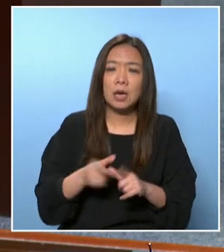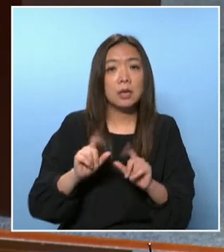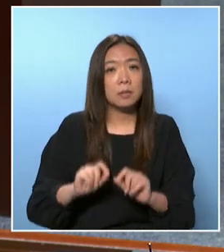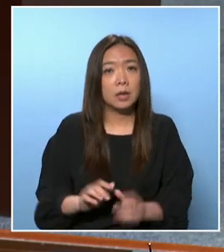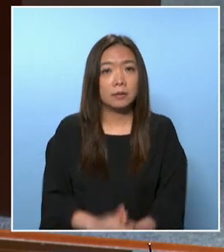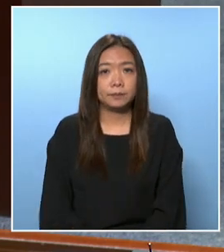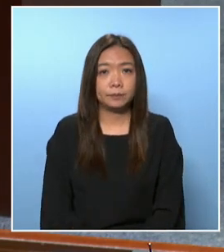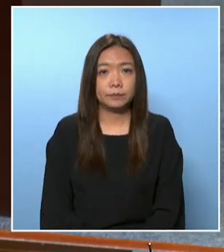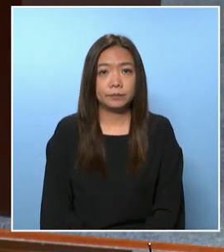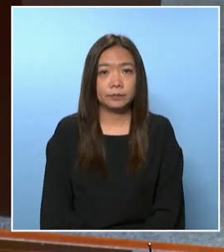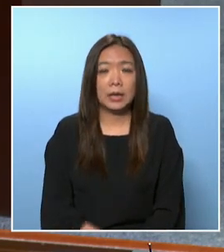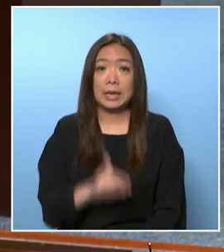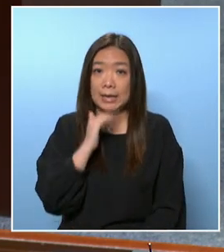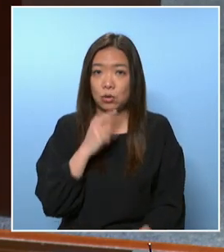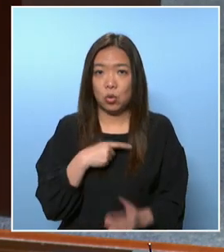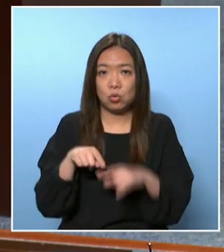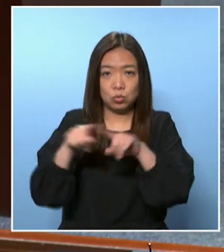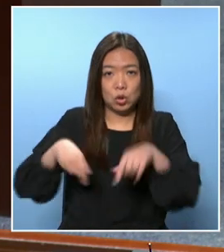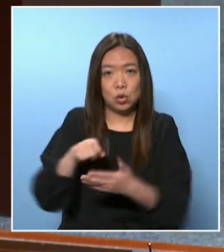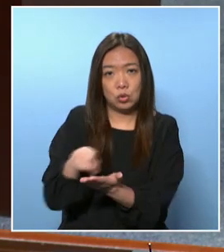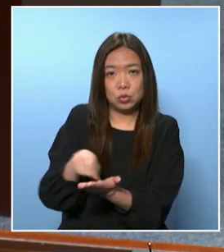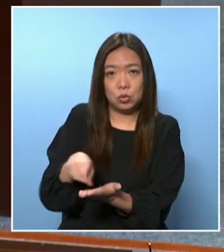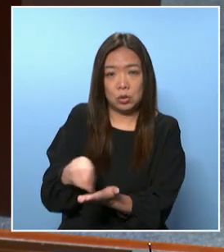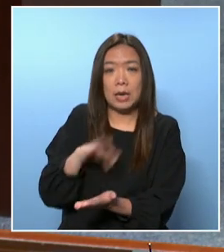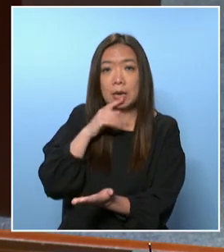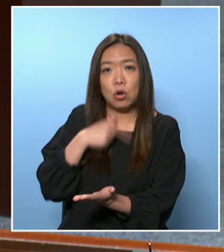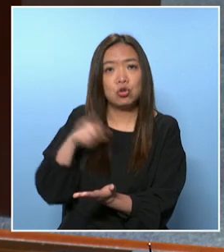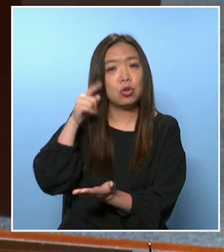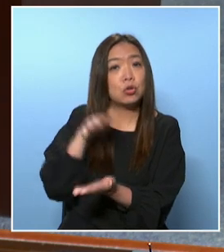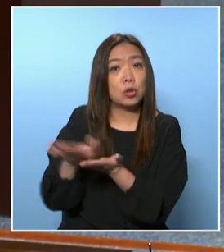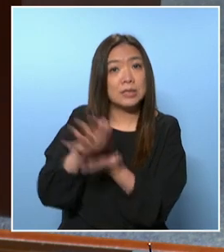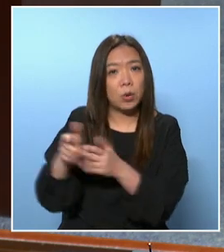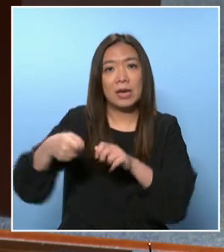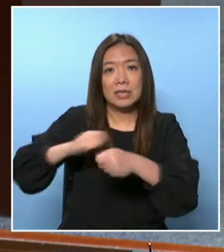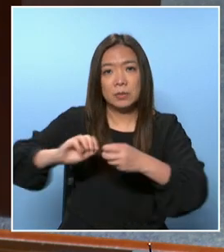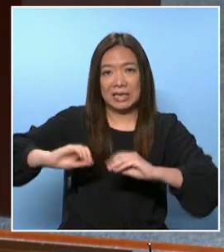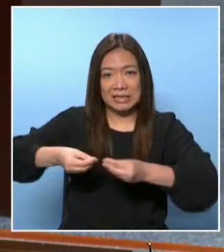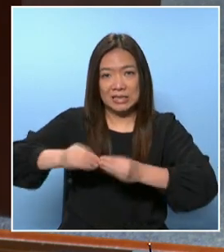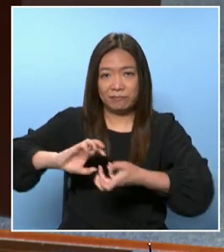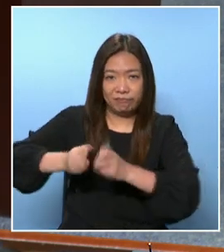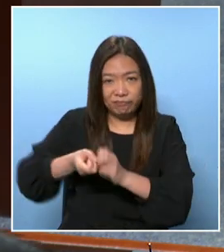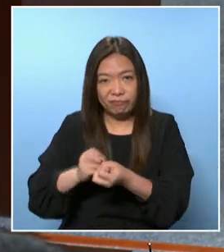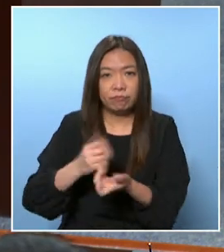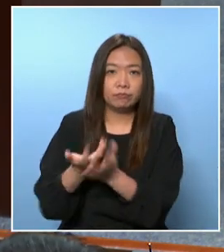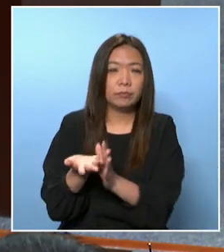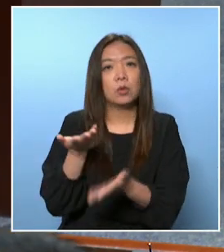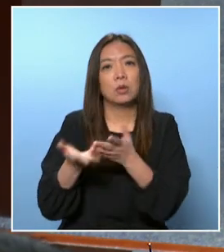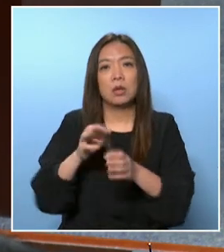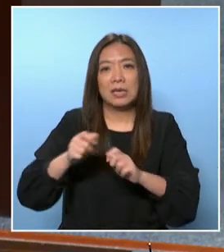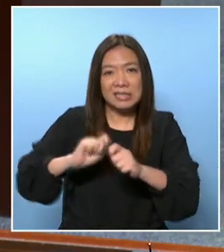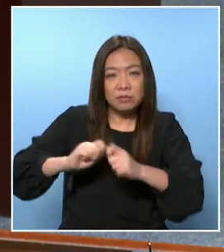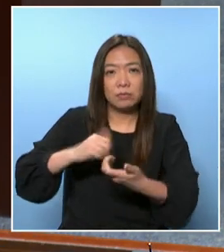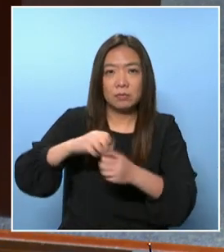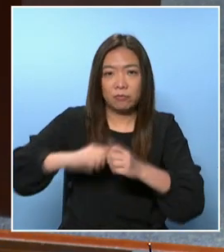can still choose to have an electronic form. If I have this in paper form, I can destroy it. I